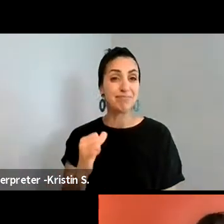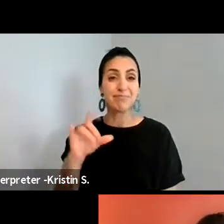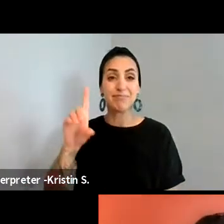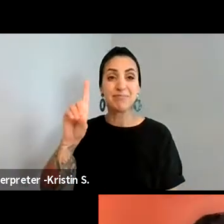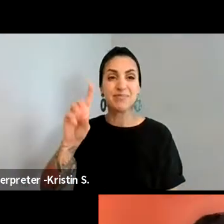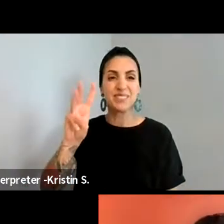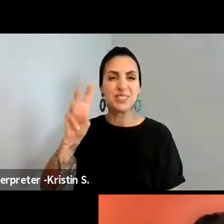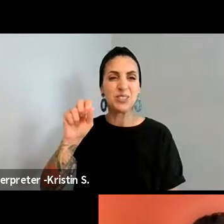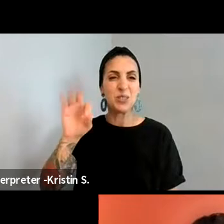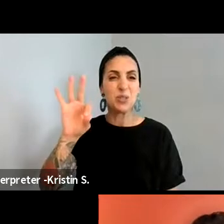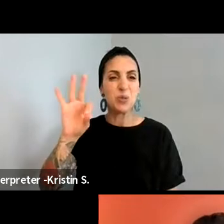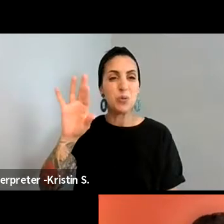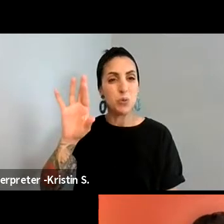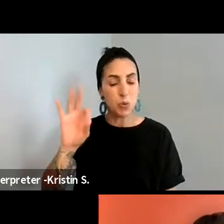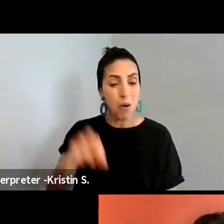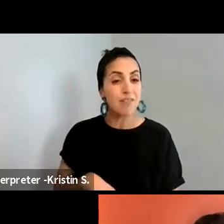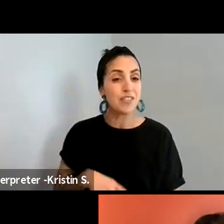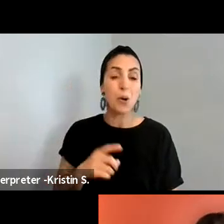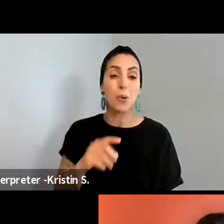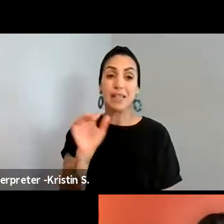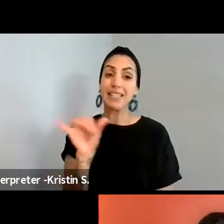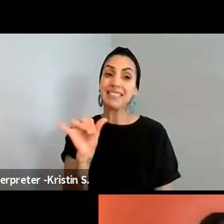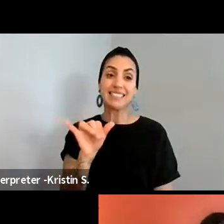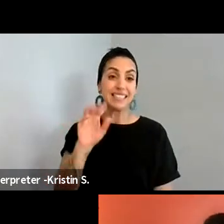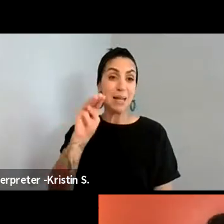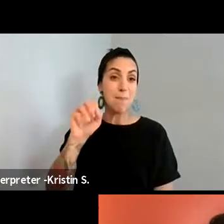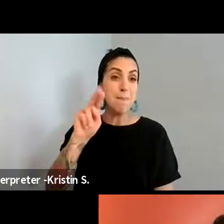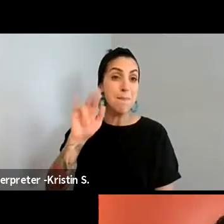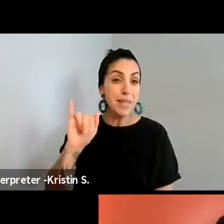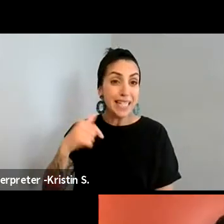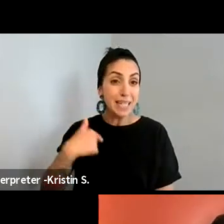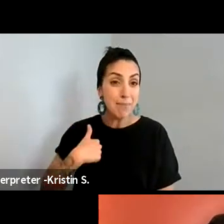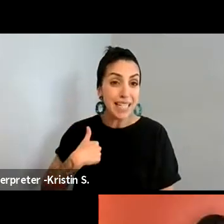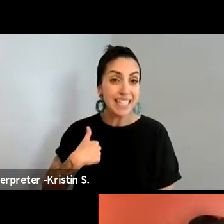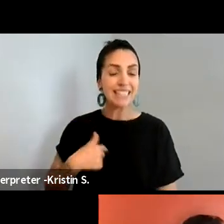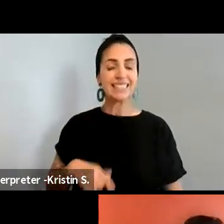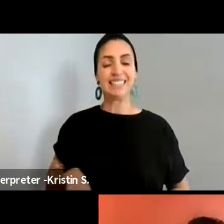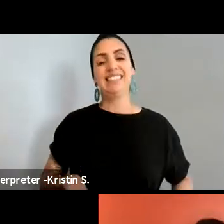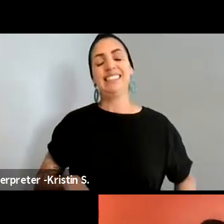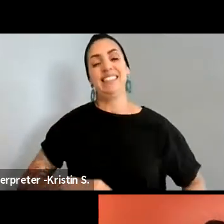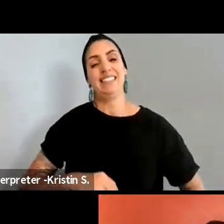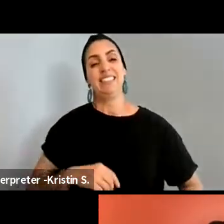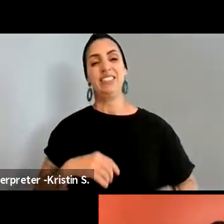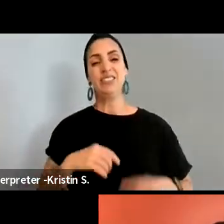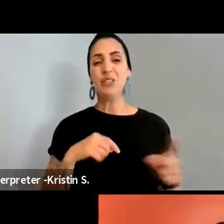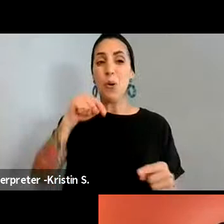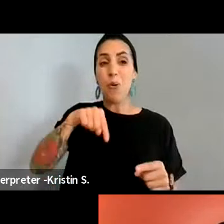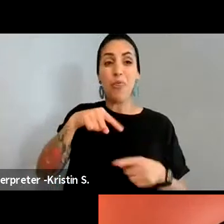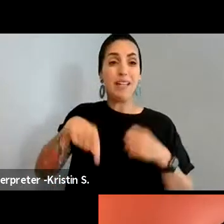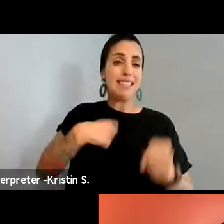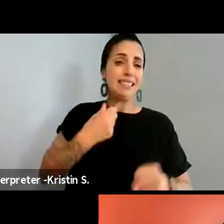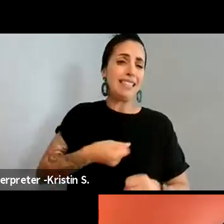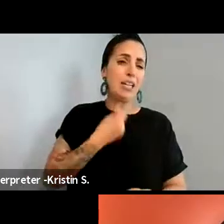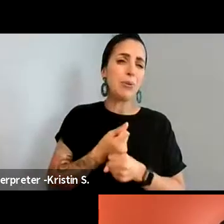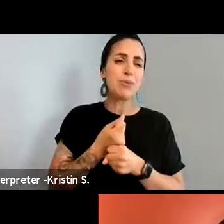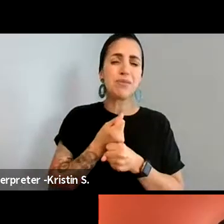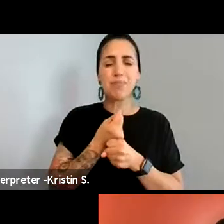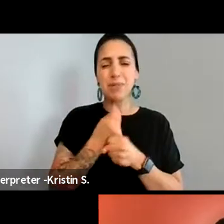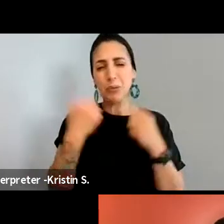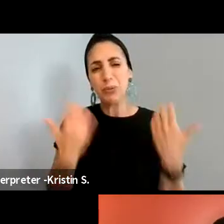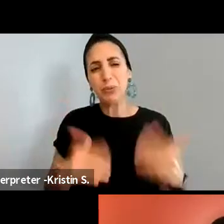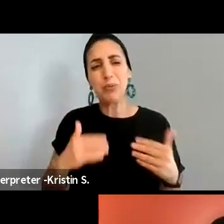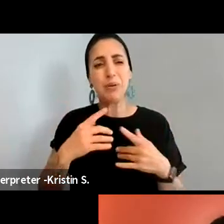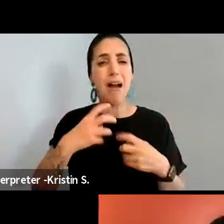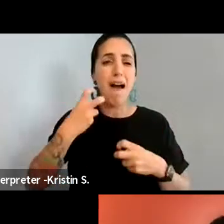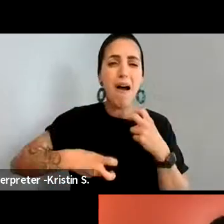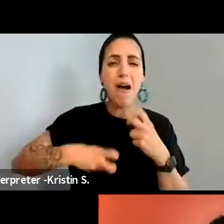mini me, literally, which is so weird to say. And this year has been very hard, but I feel very grateful that